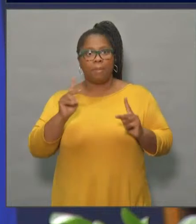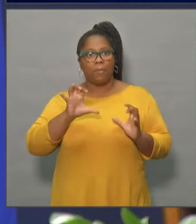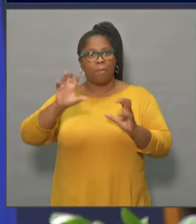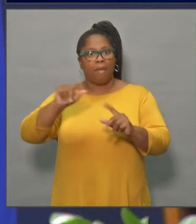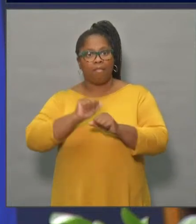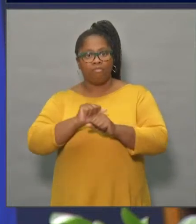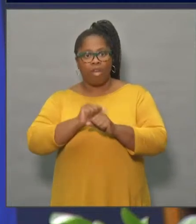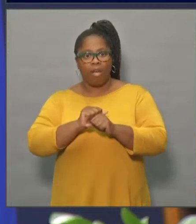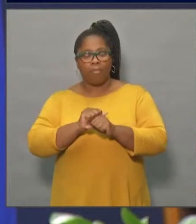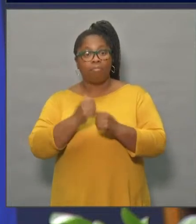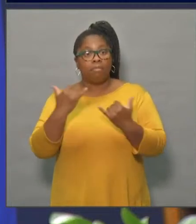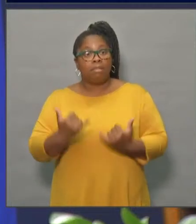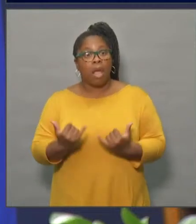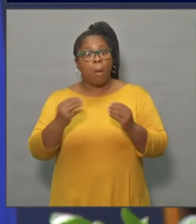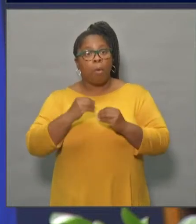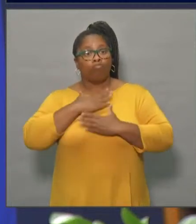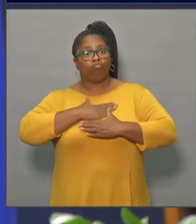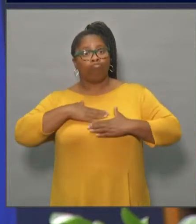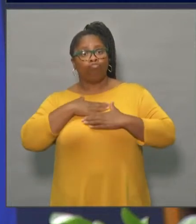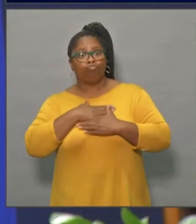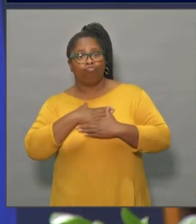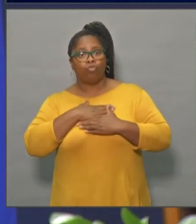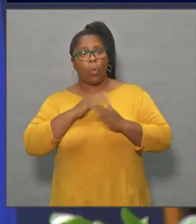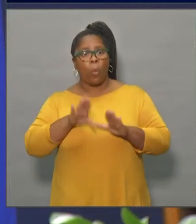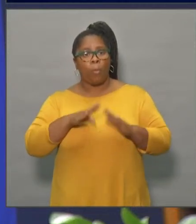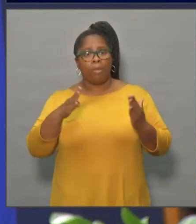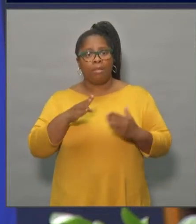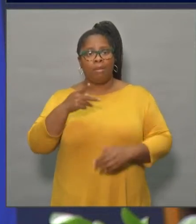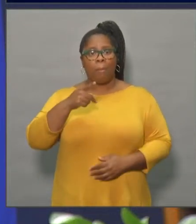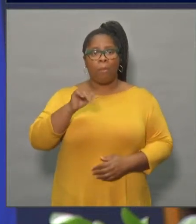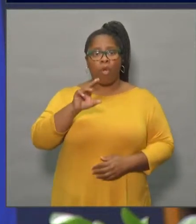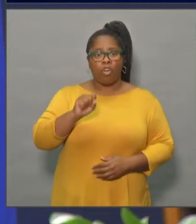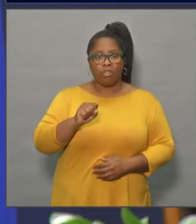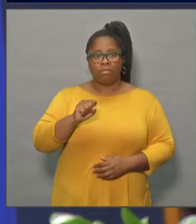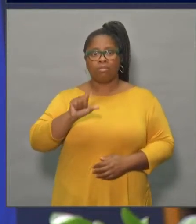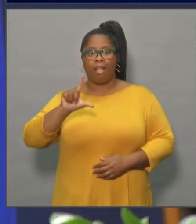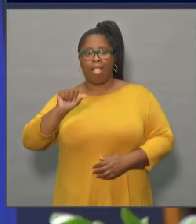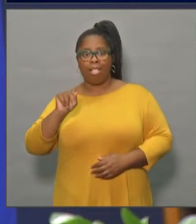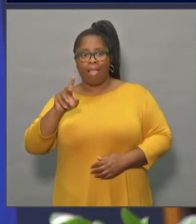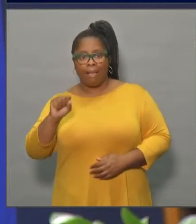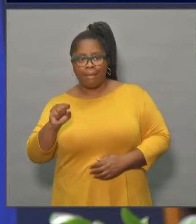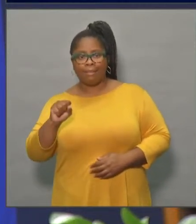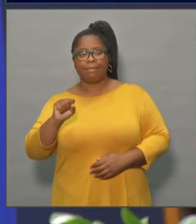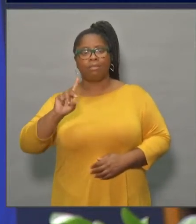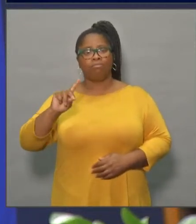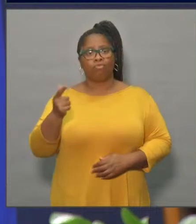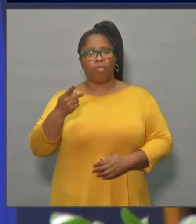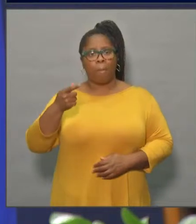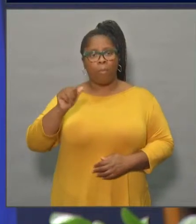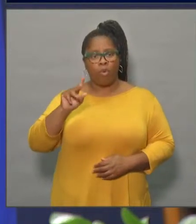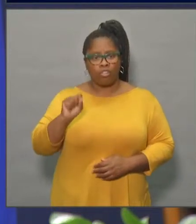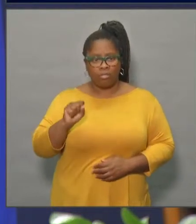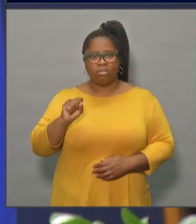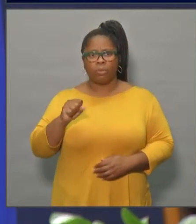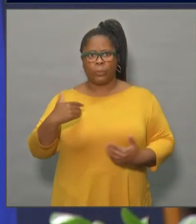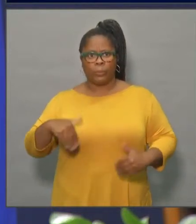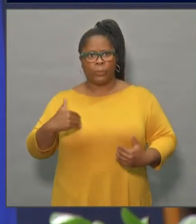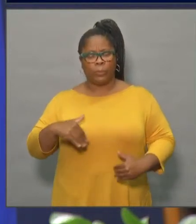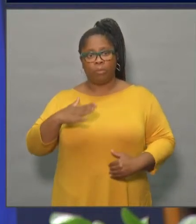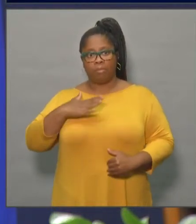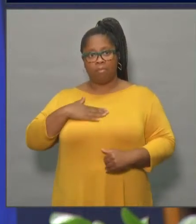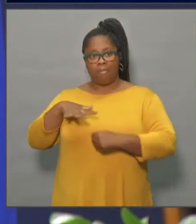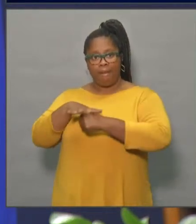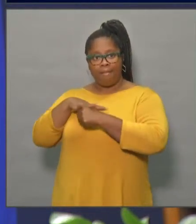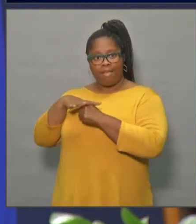reopening, including parks, botanic gardens, lakes, boat launching, and dog parks. I know my district residents are